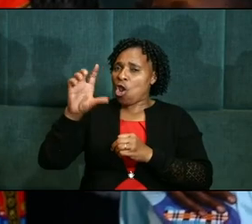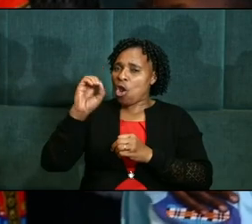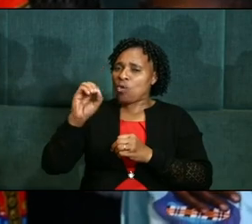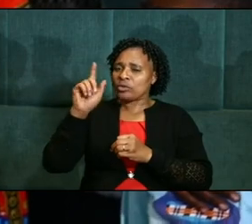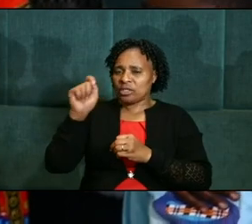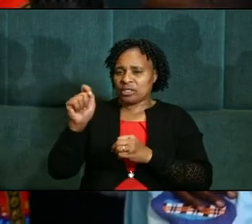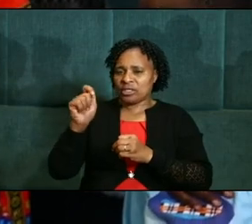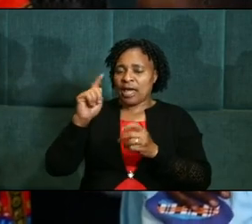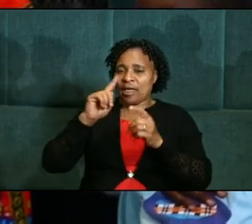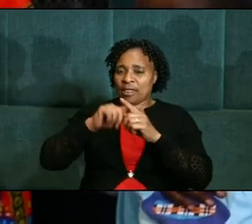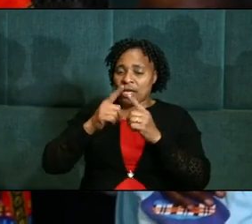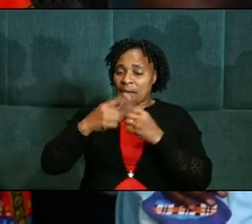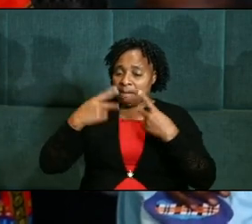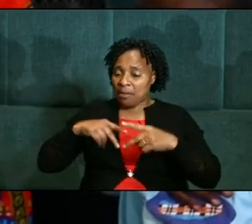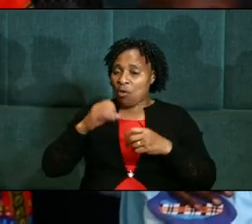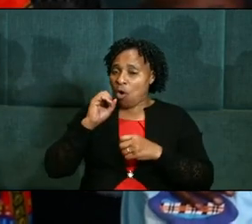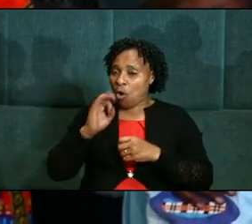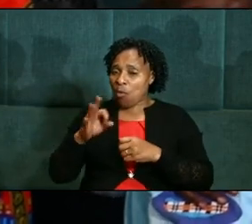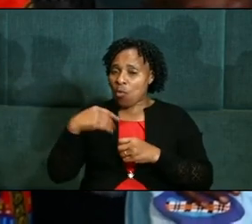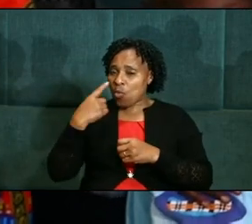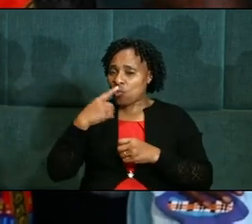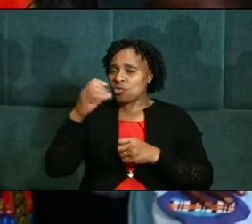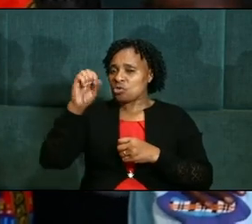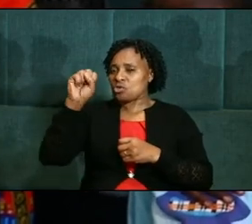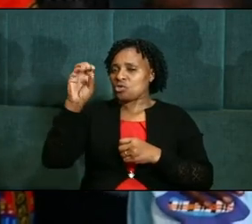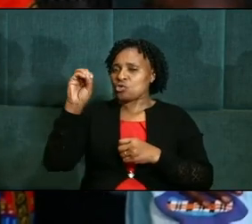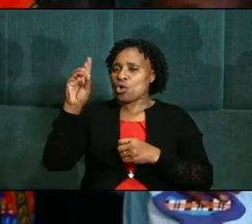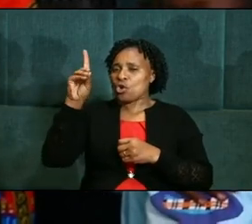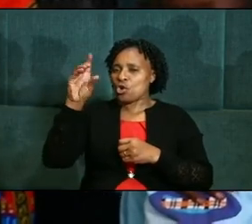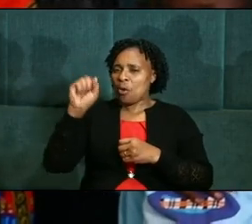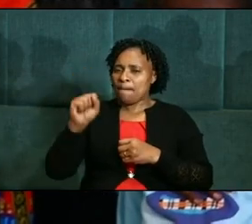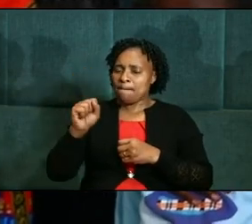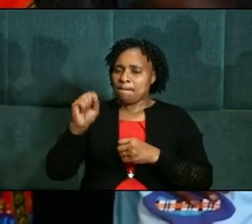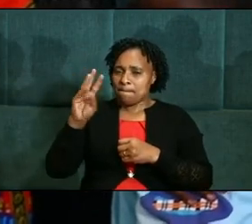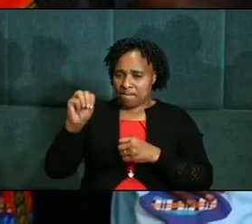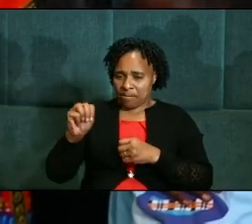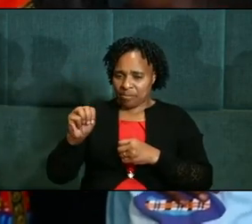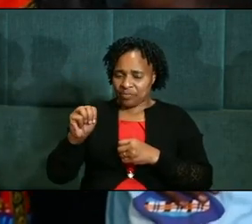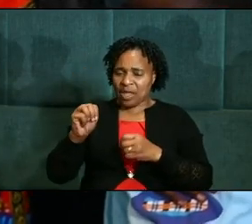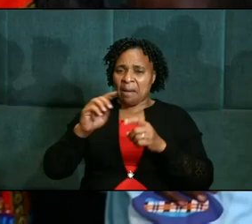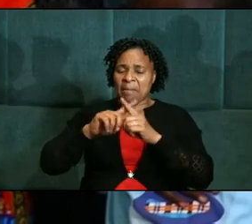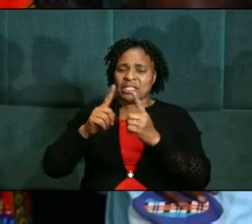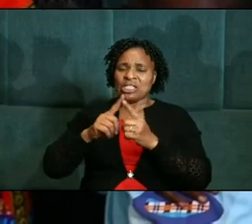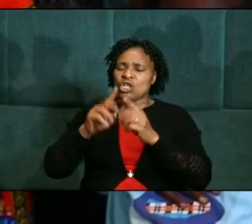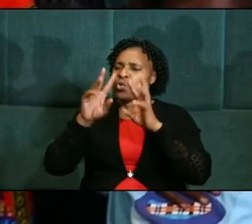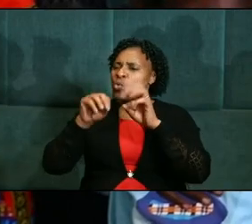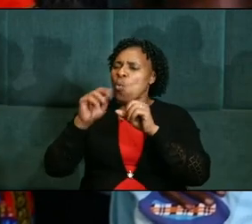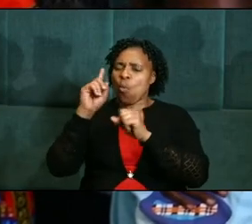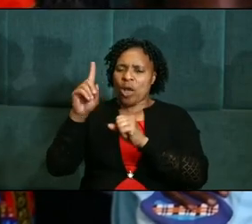and the people of Sodom. But Lot and his daughters accepted you.